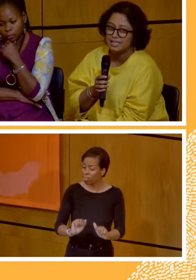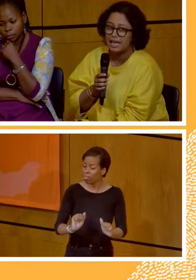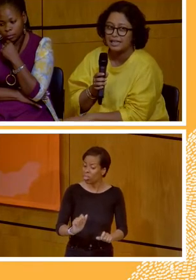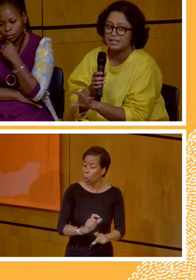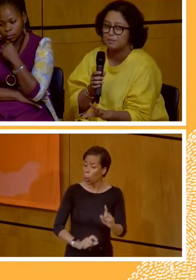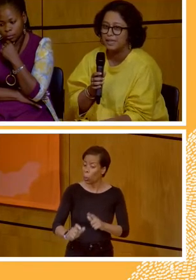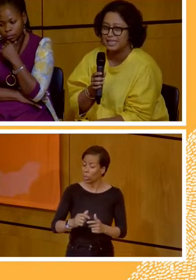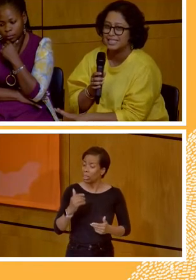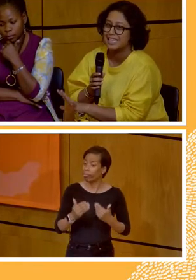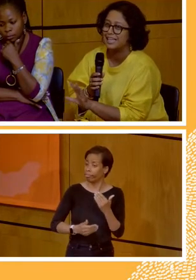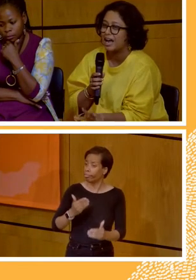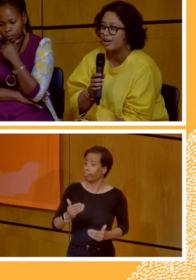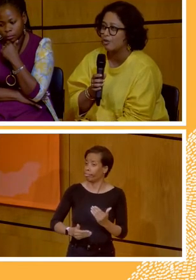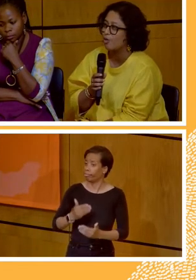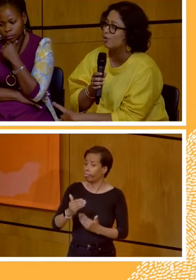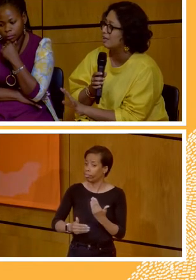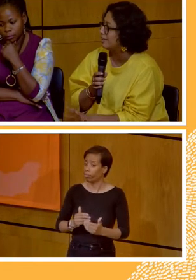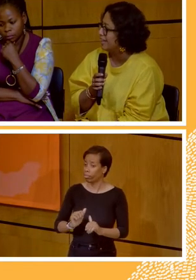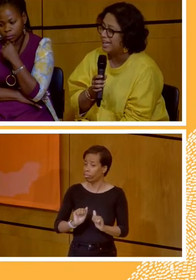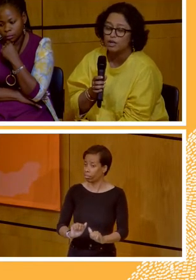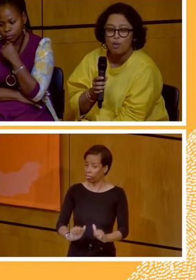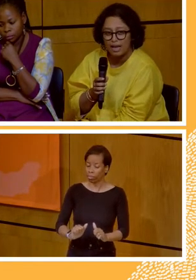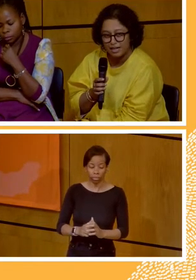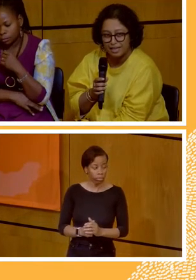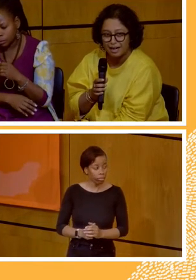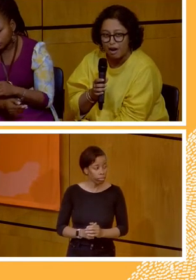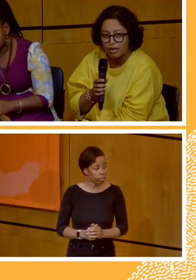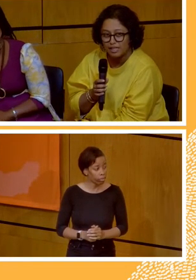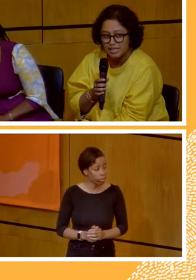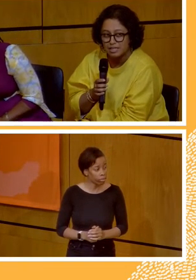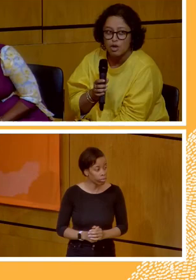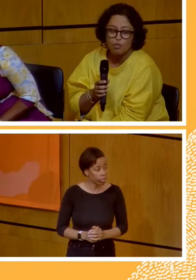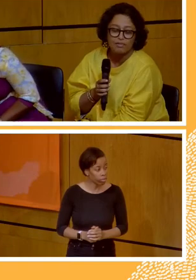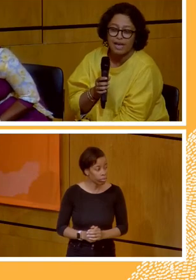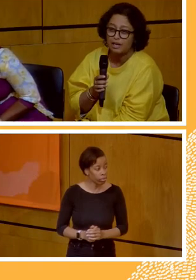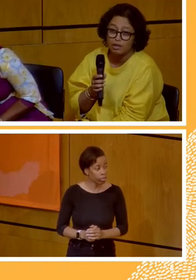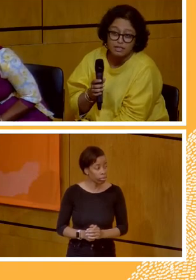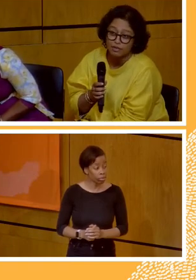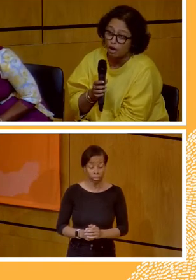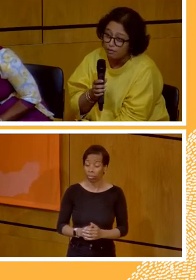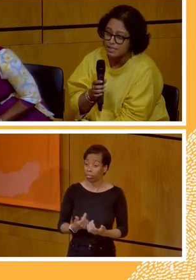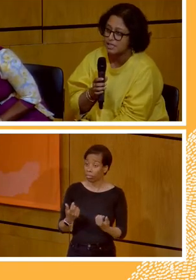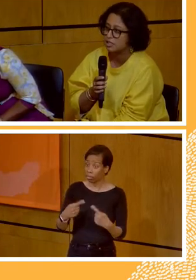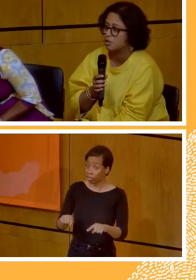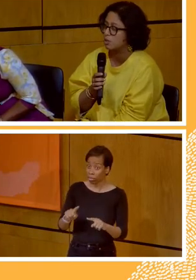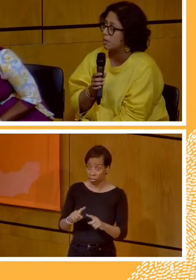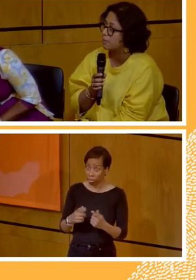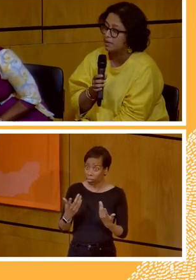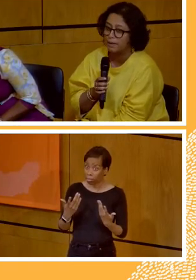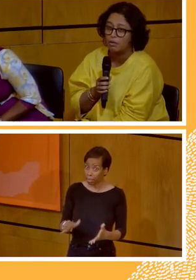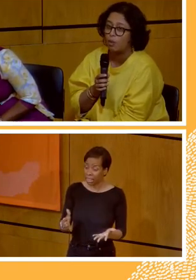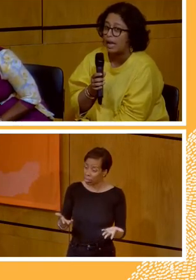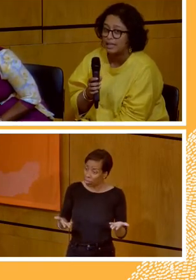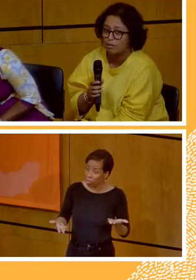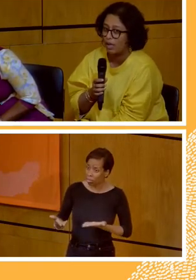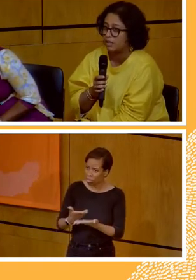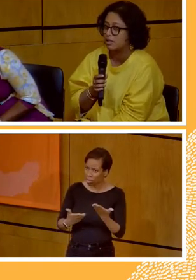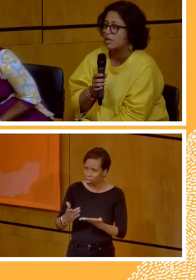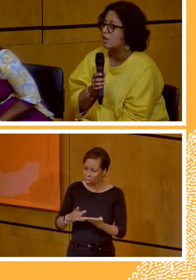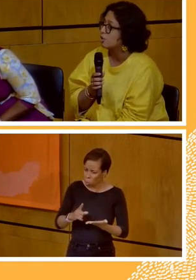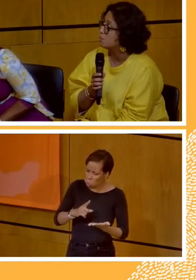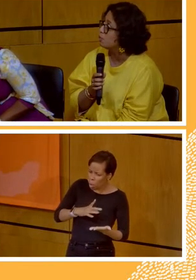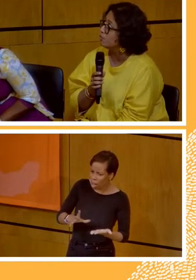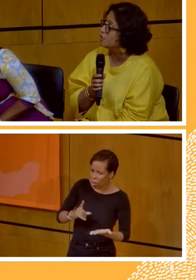were the silent bits in our whole inquiry around this. We've had lots of conversations with people about why they